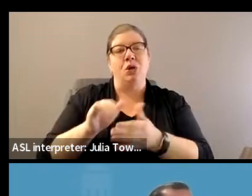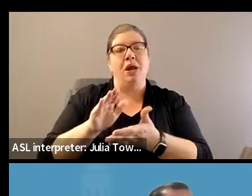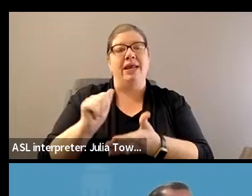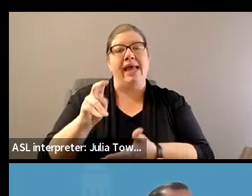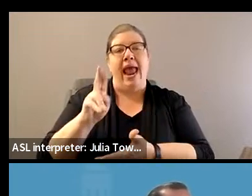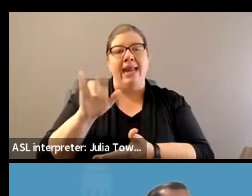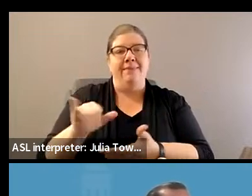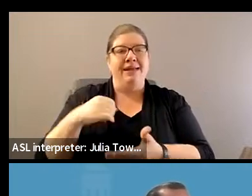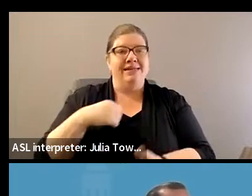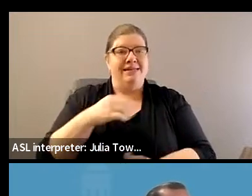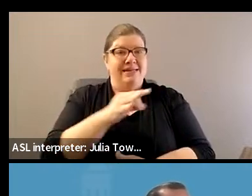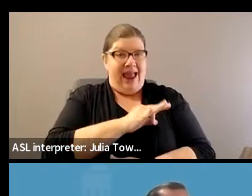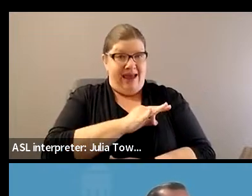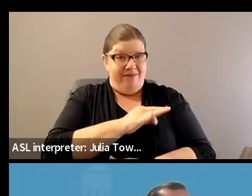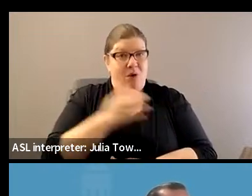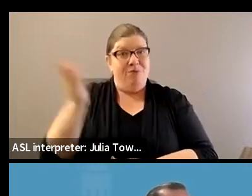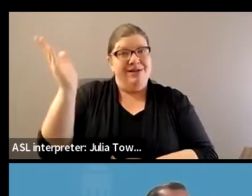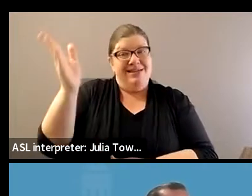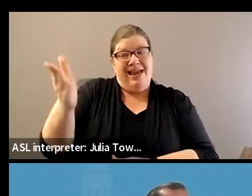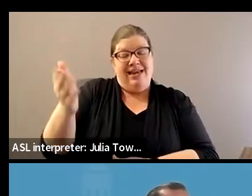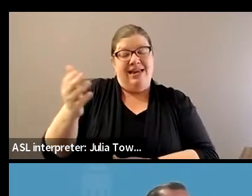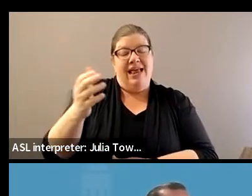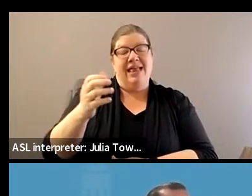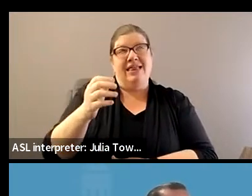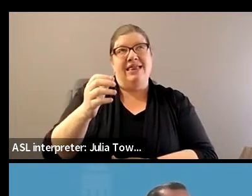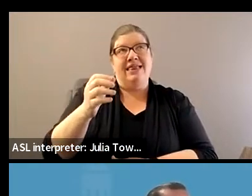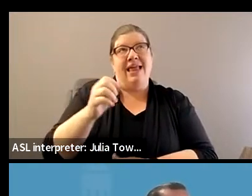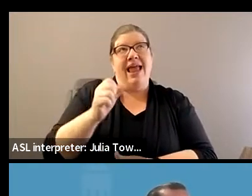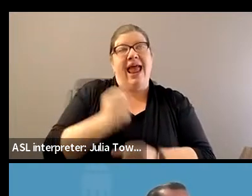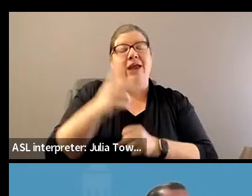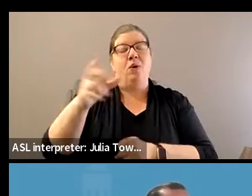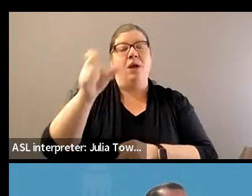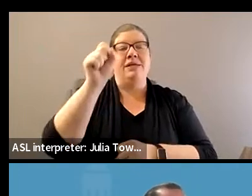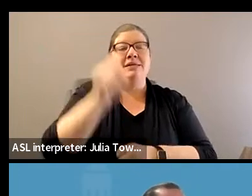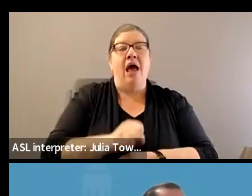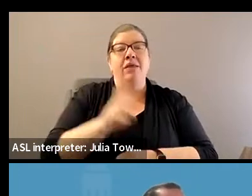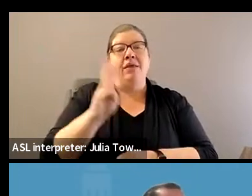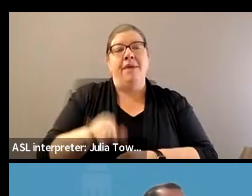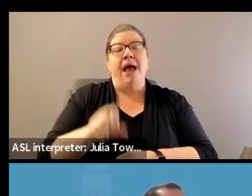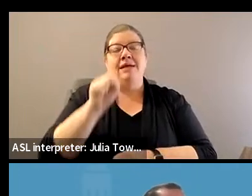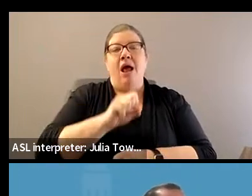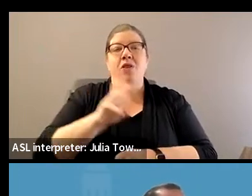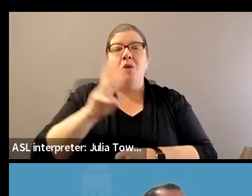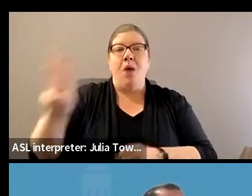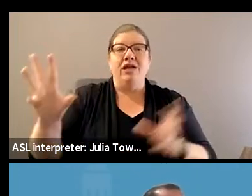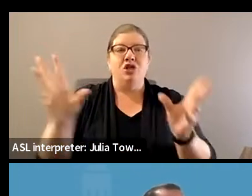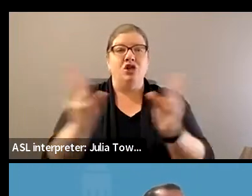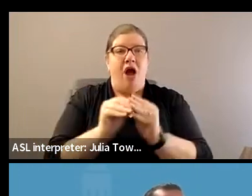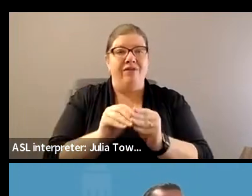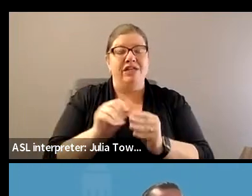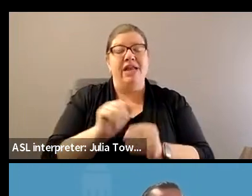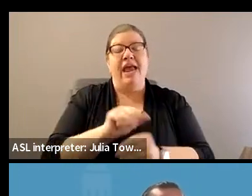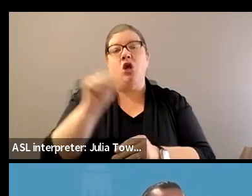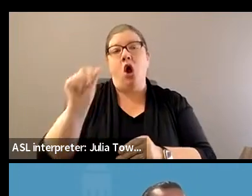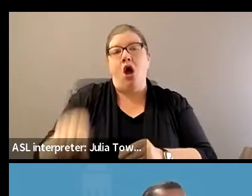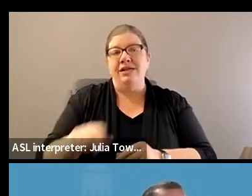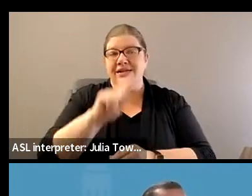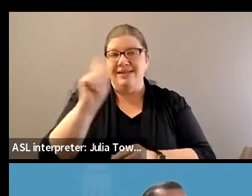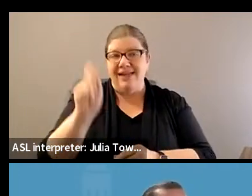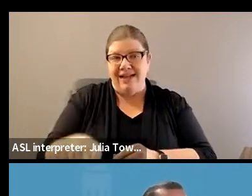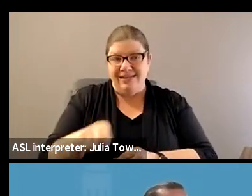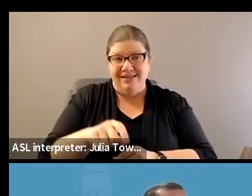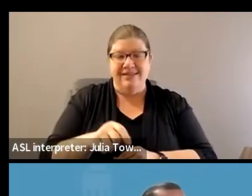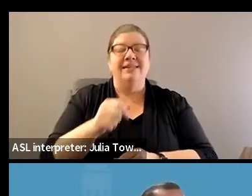staff, which presented at the annual South by Southwest Education Conference in Austin, Texas last week. DPEA